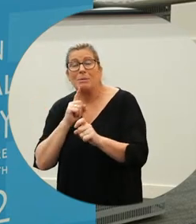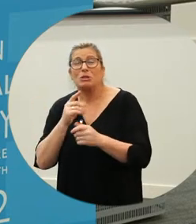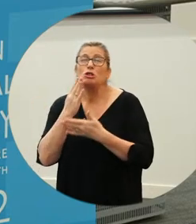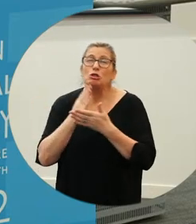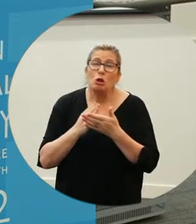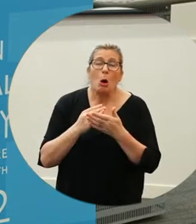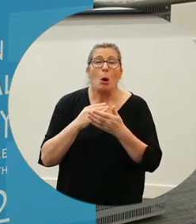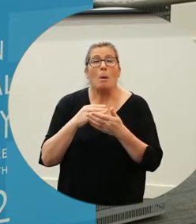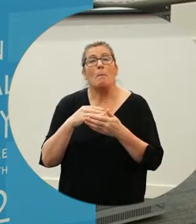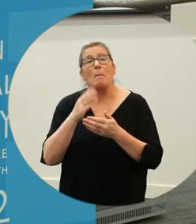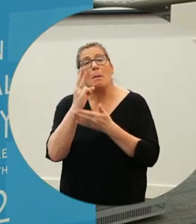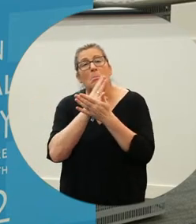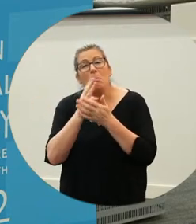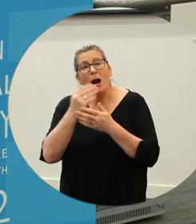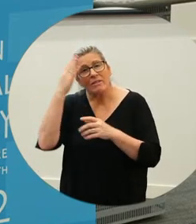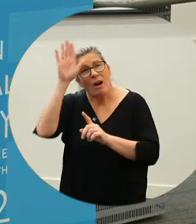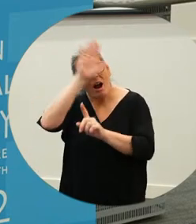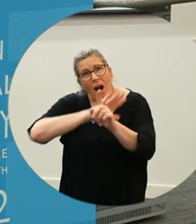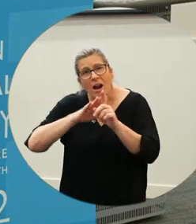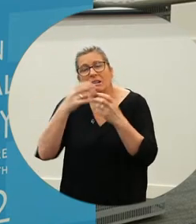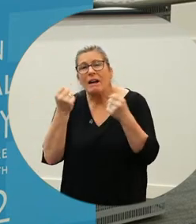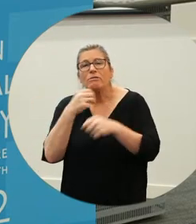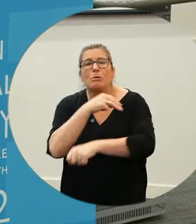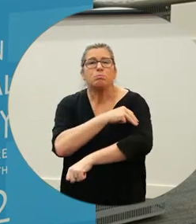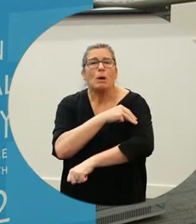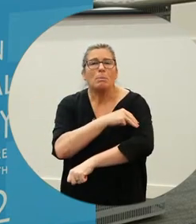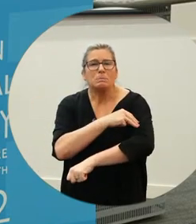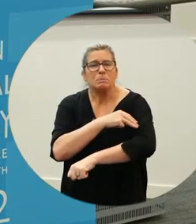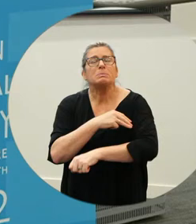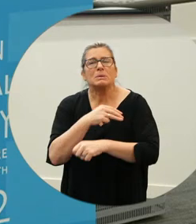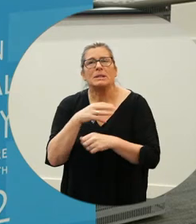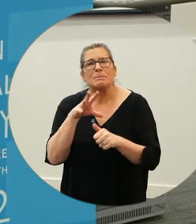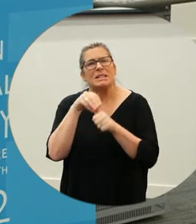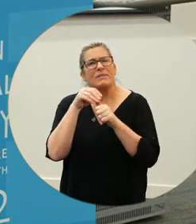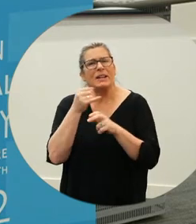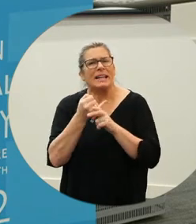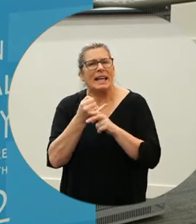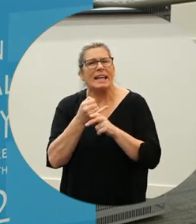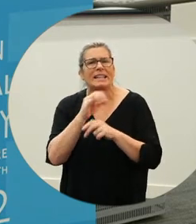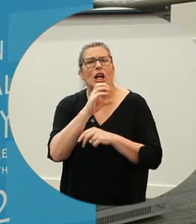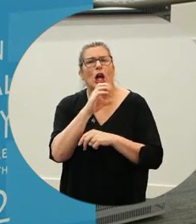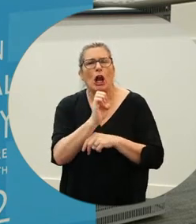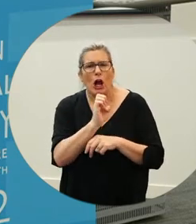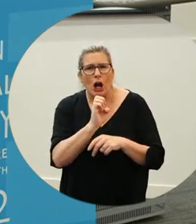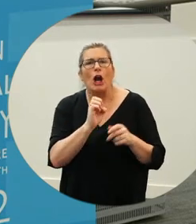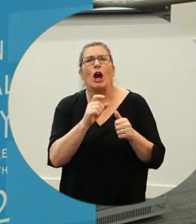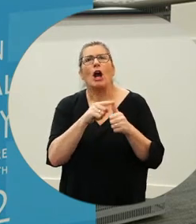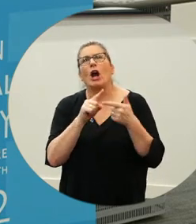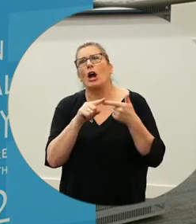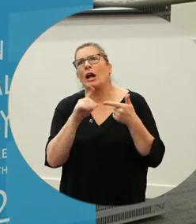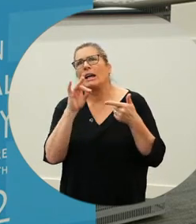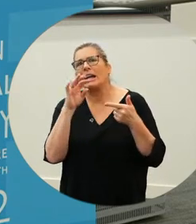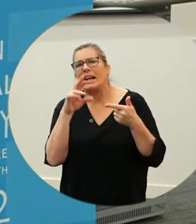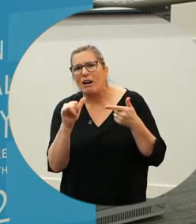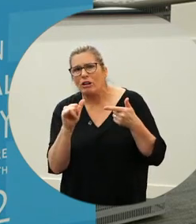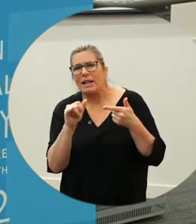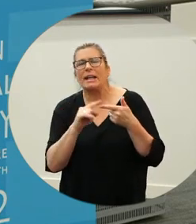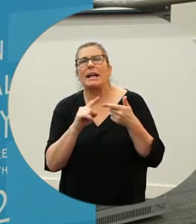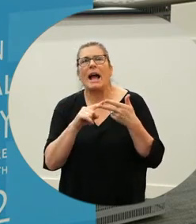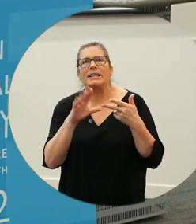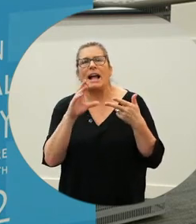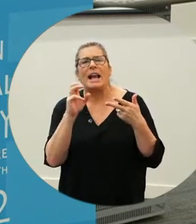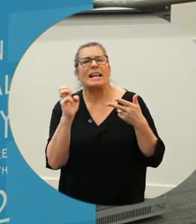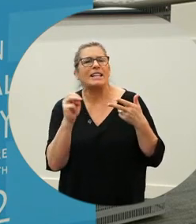certain areas of the country, and in particular, in Clare and in Kerry and in